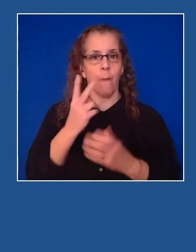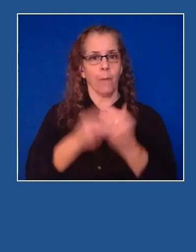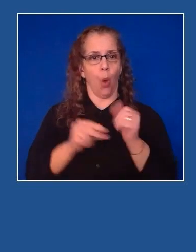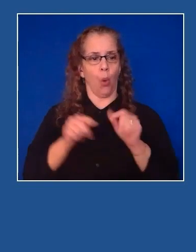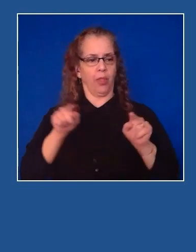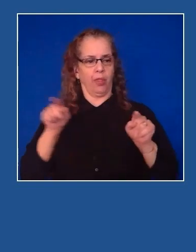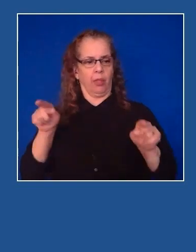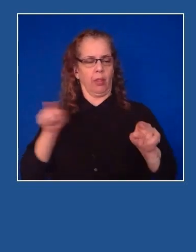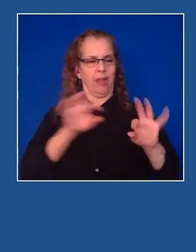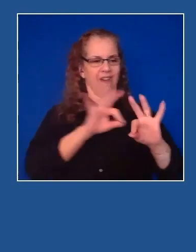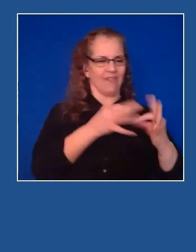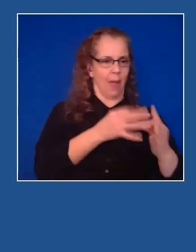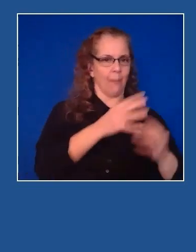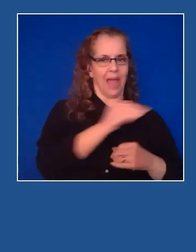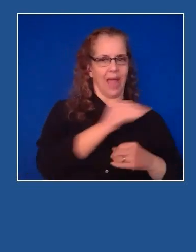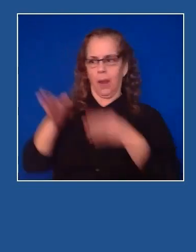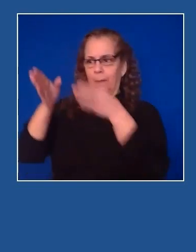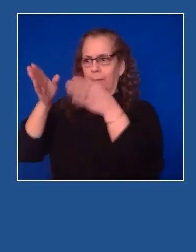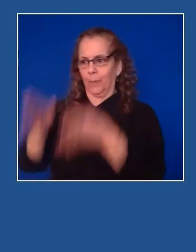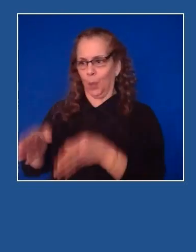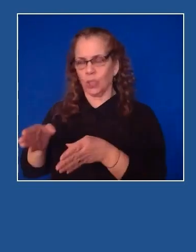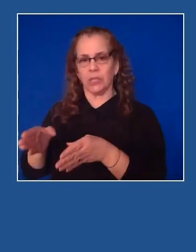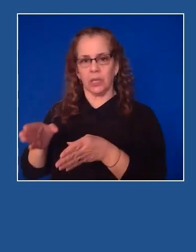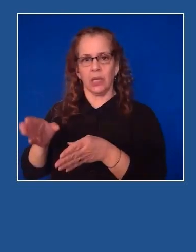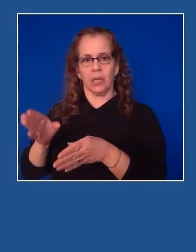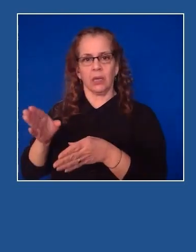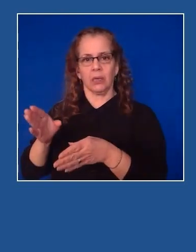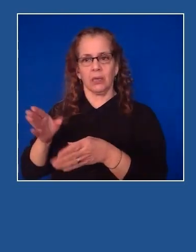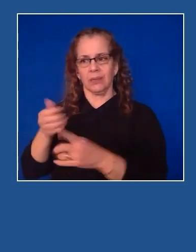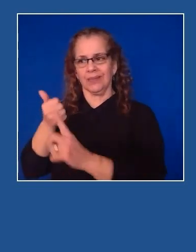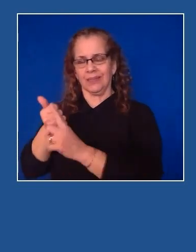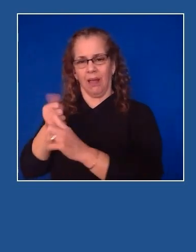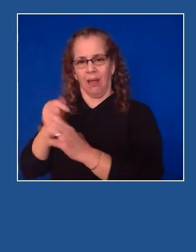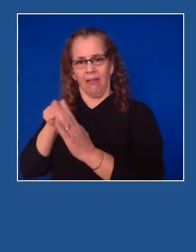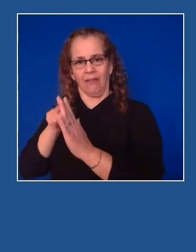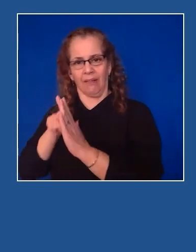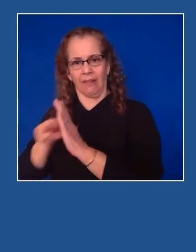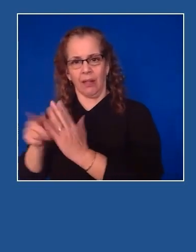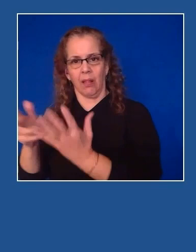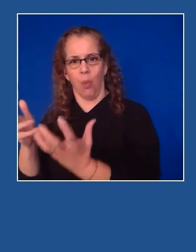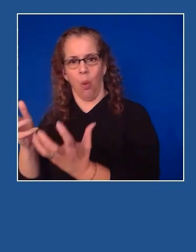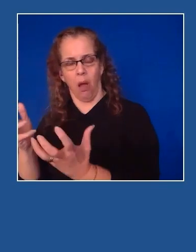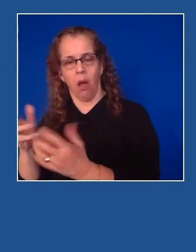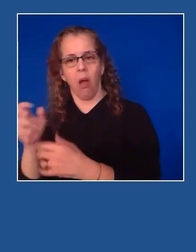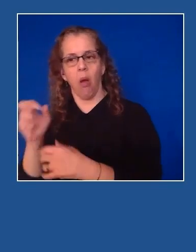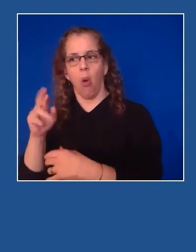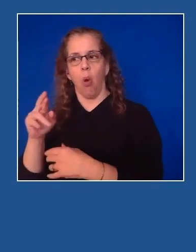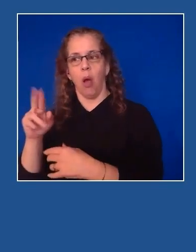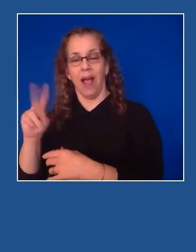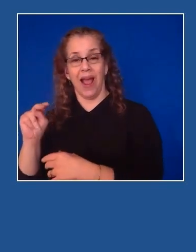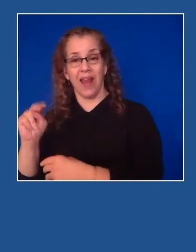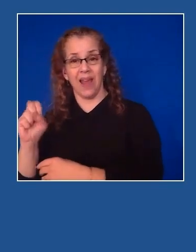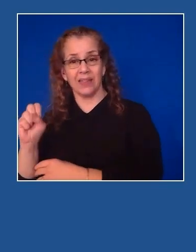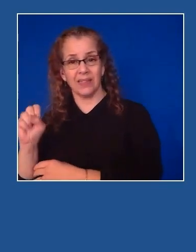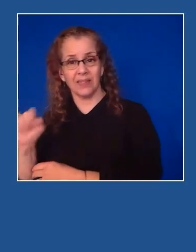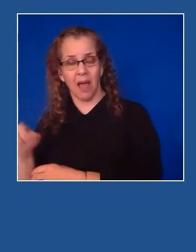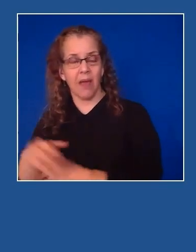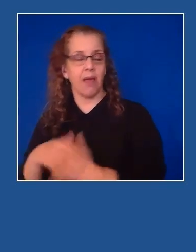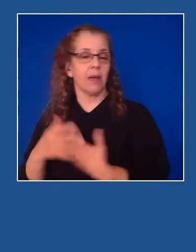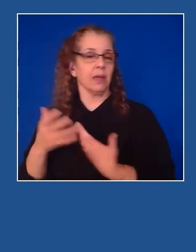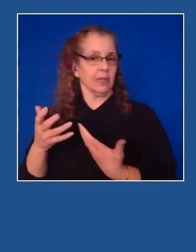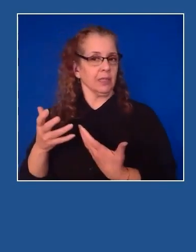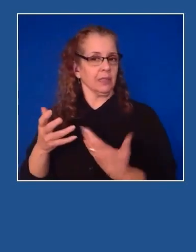and people who love them need a lot of help, a lot of love, and a lot of care. So this is a